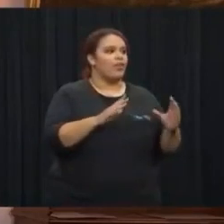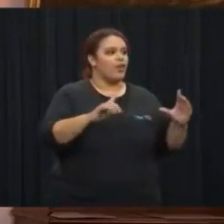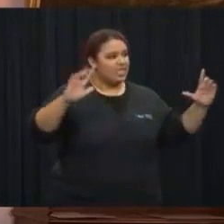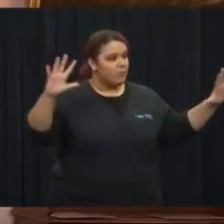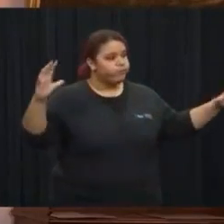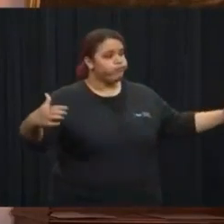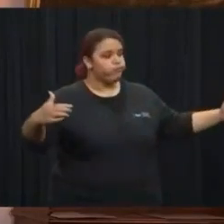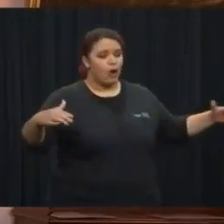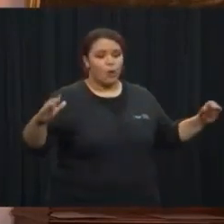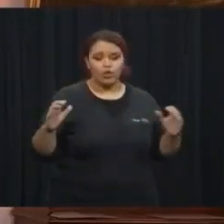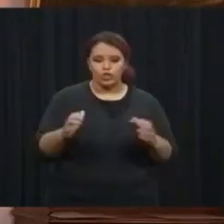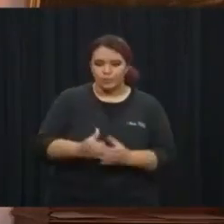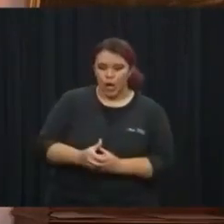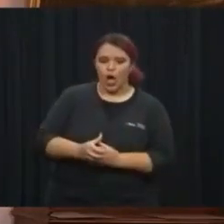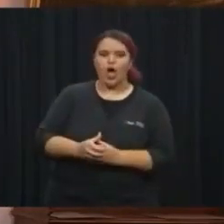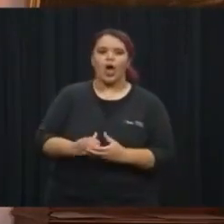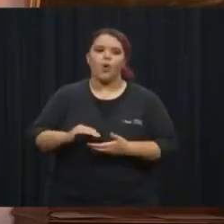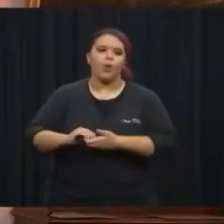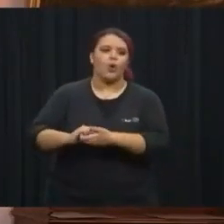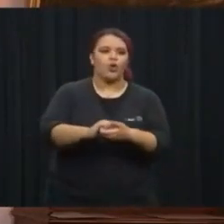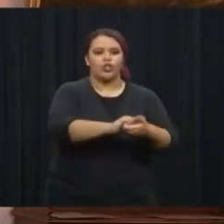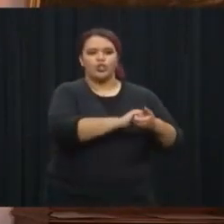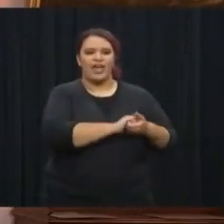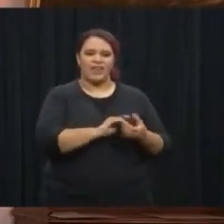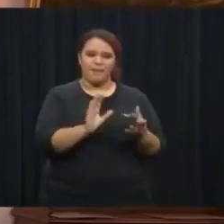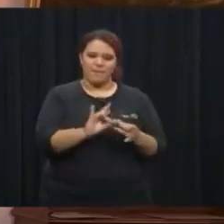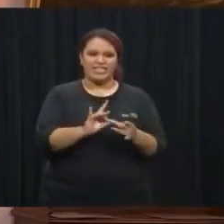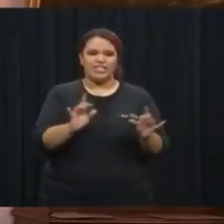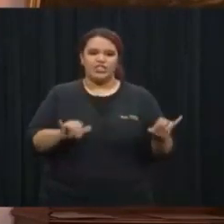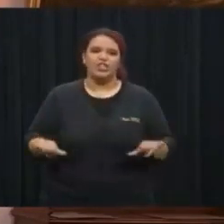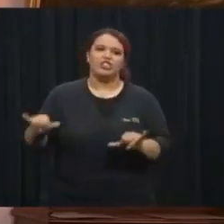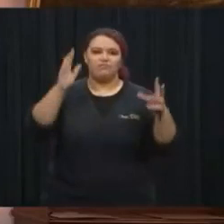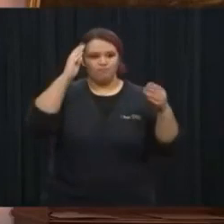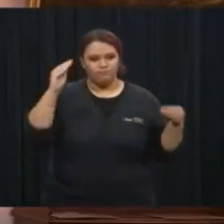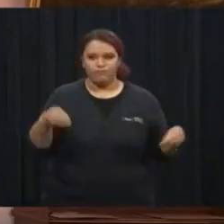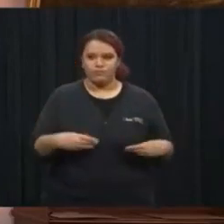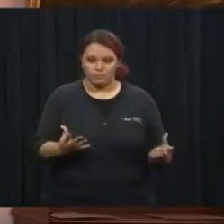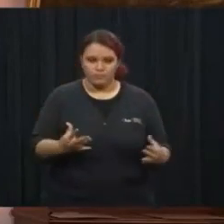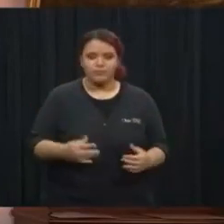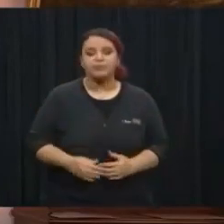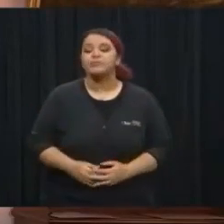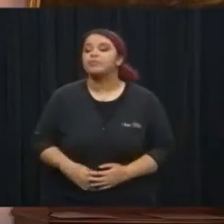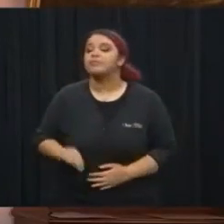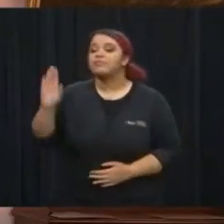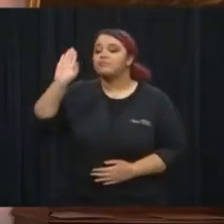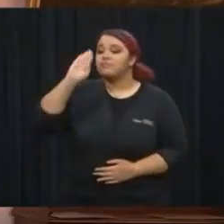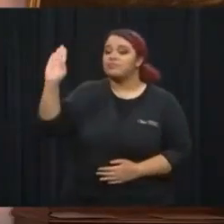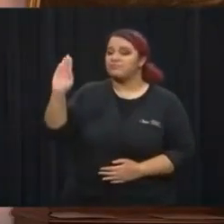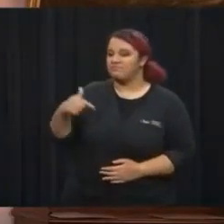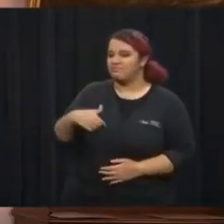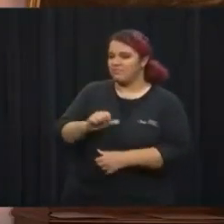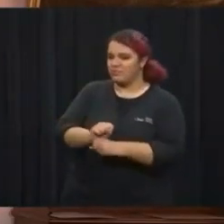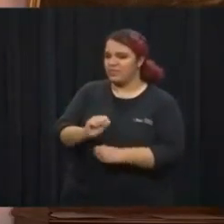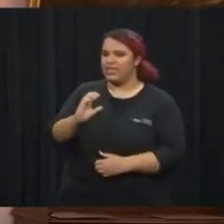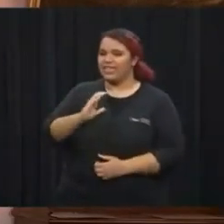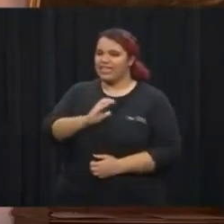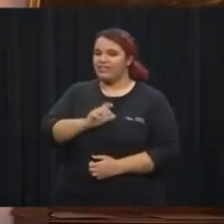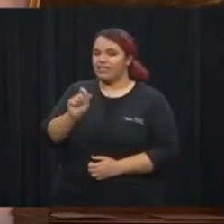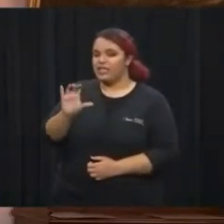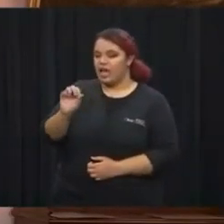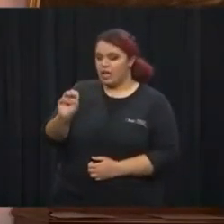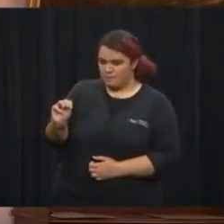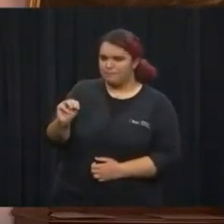we are actively translating this show. I just saw in the sign in Spanish, so I did not know that. So that's